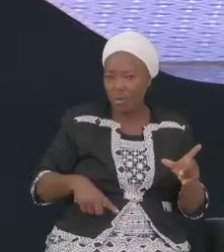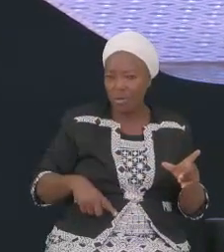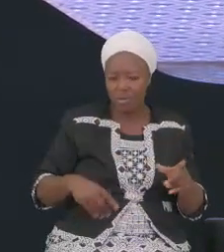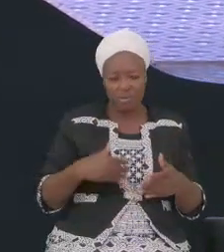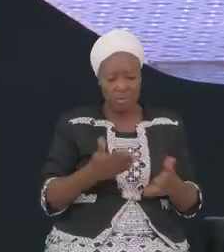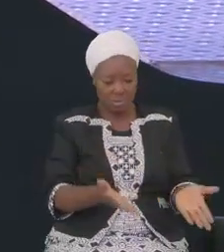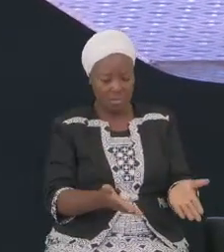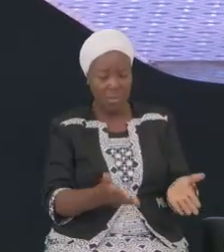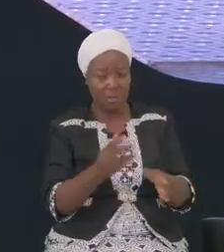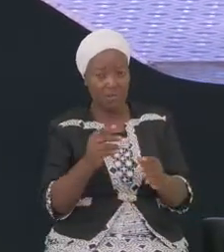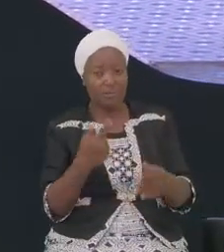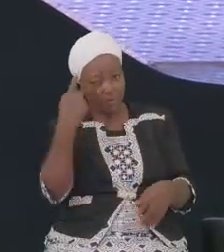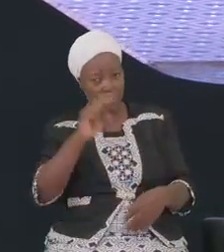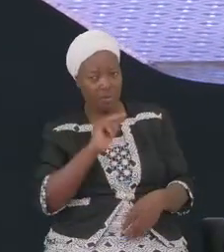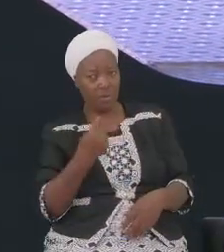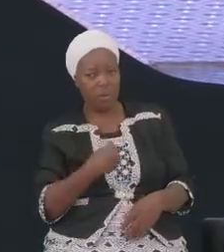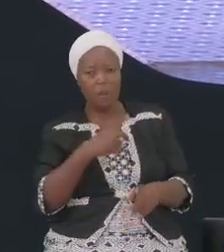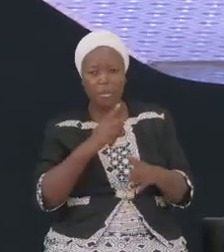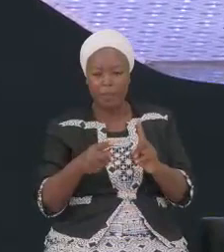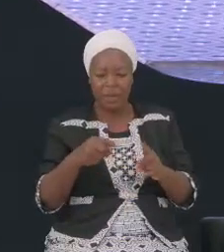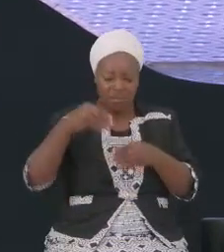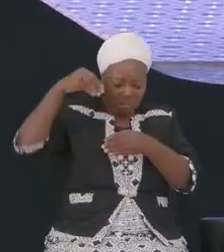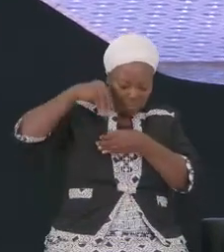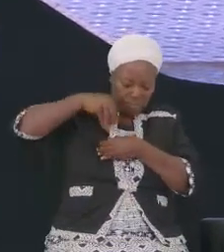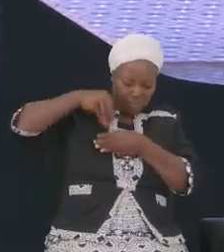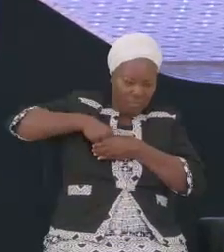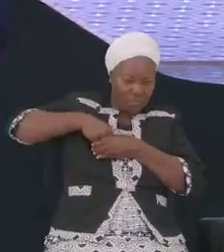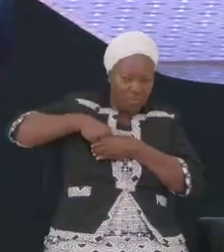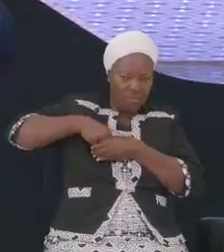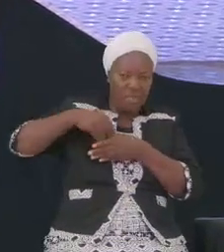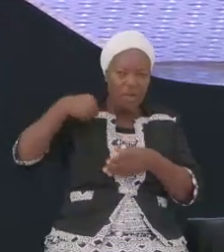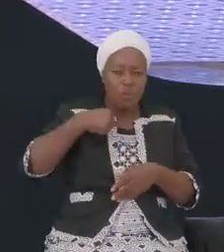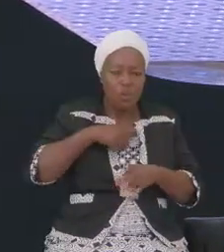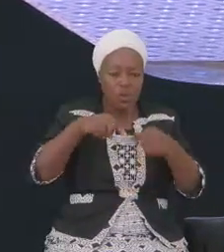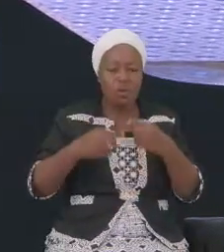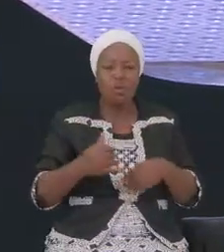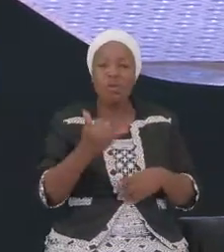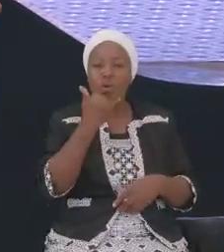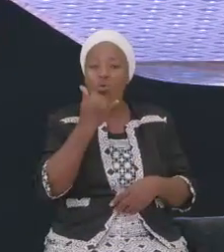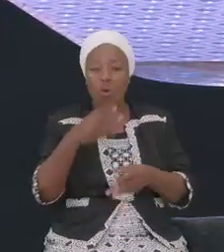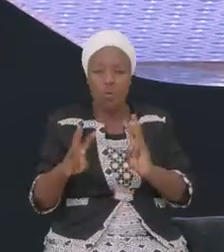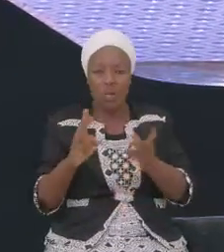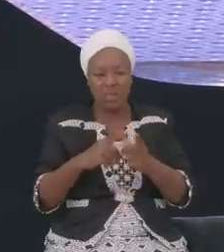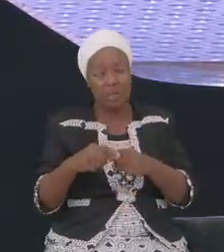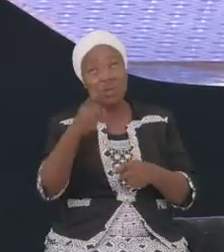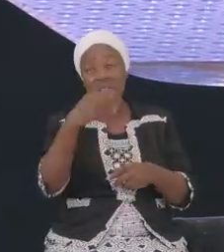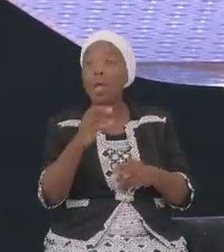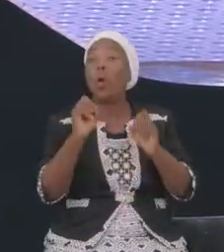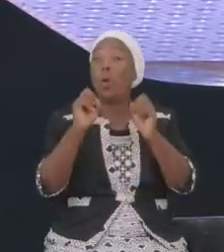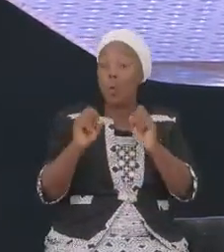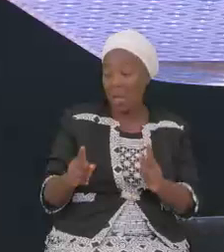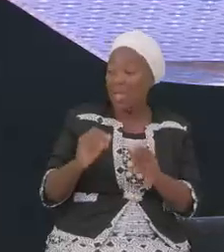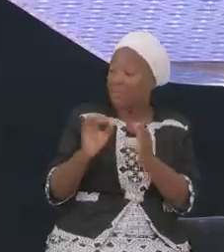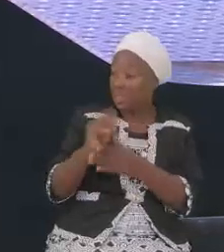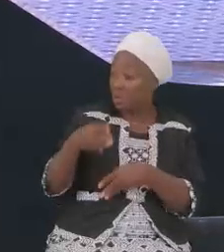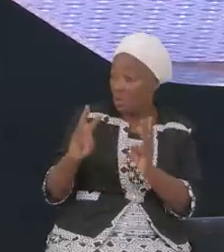us, but inside us, we go the wrong way. And God then says, okay, if that's